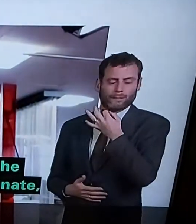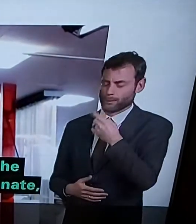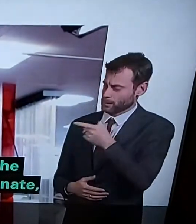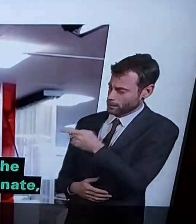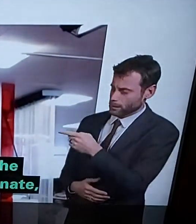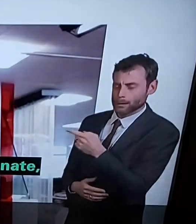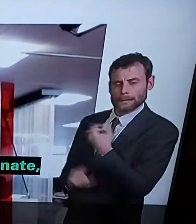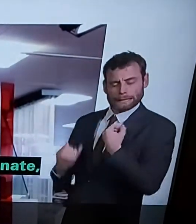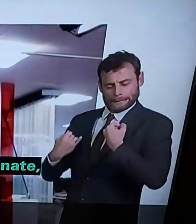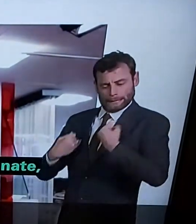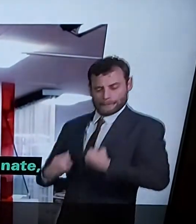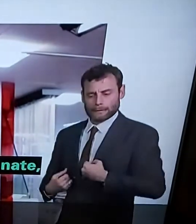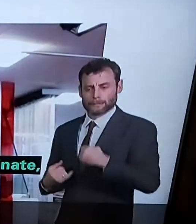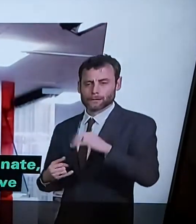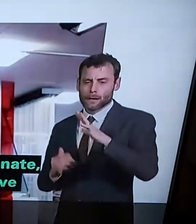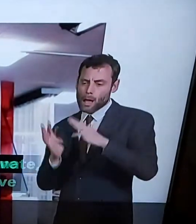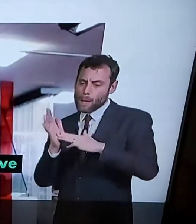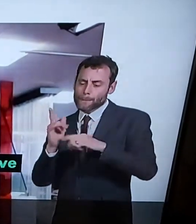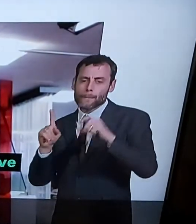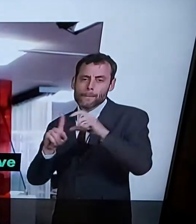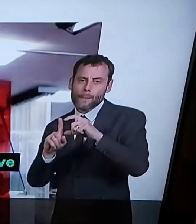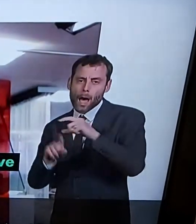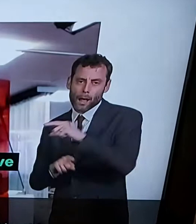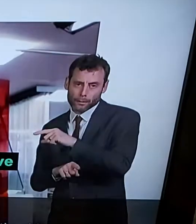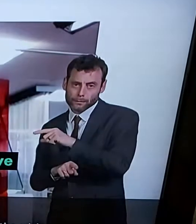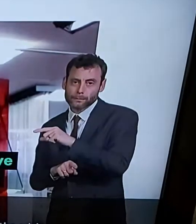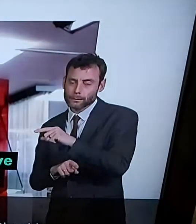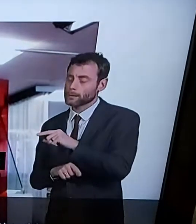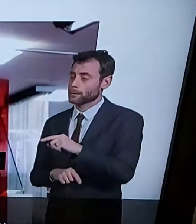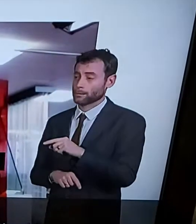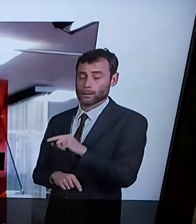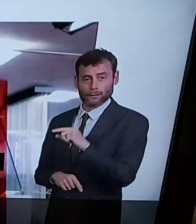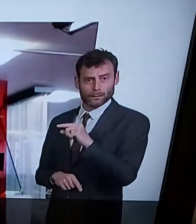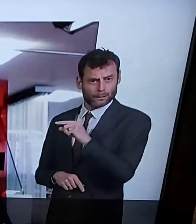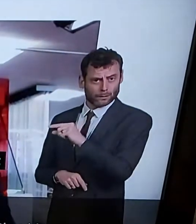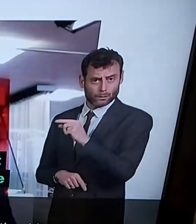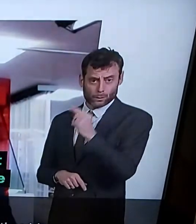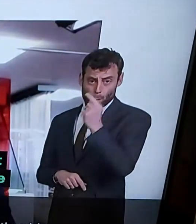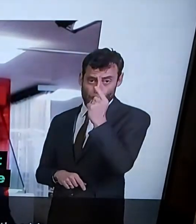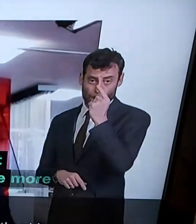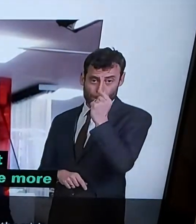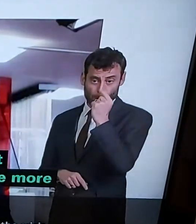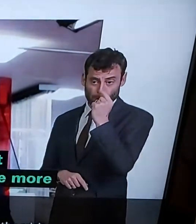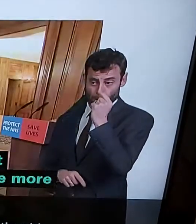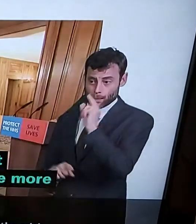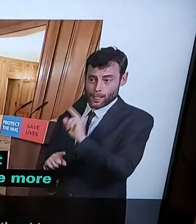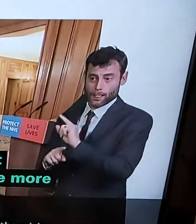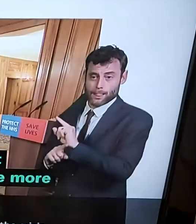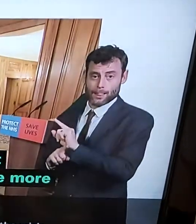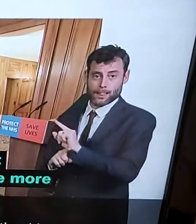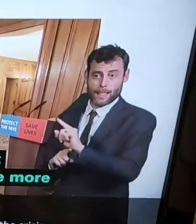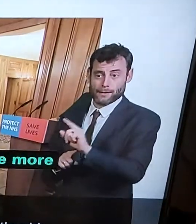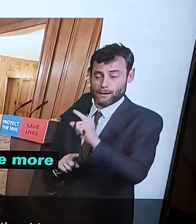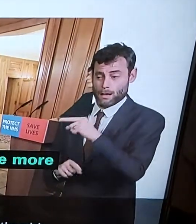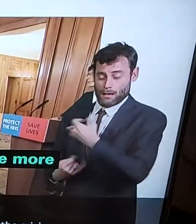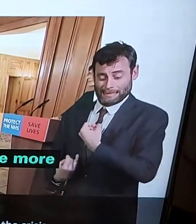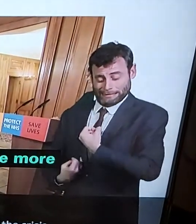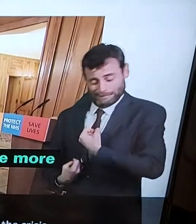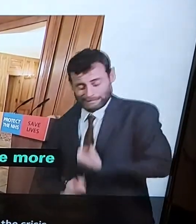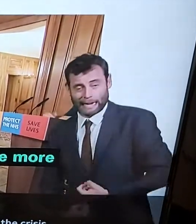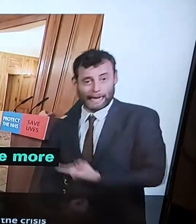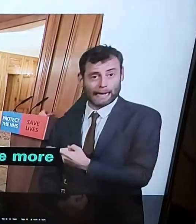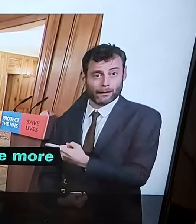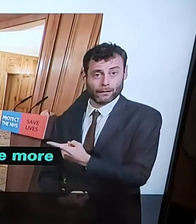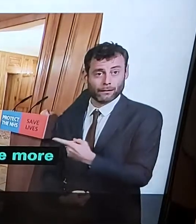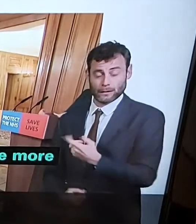can't guarantee that they won't become more poorly at the very moment that the country and the NHS most need them